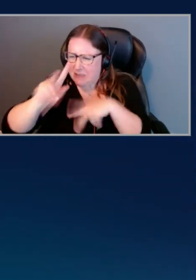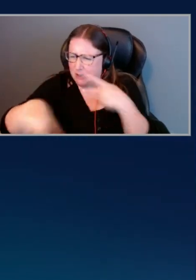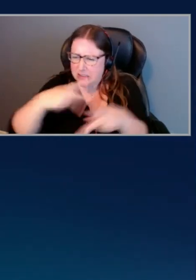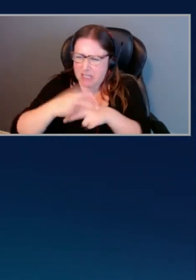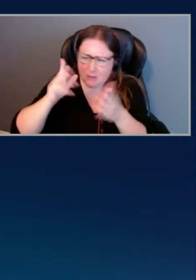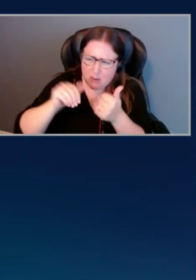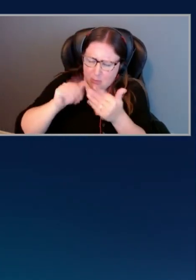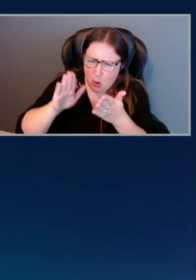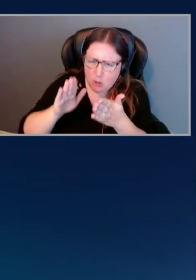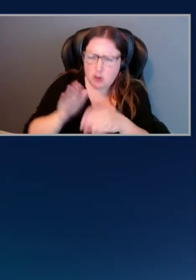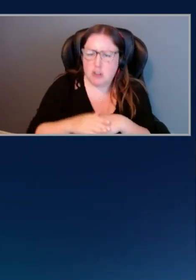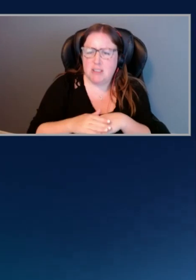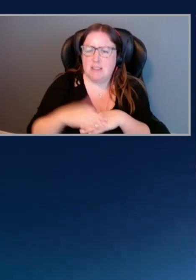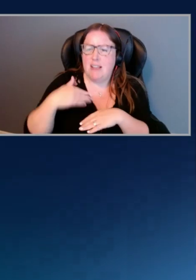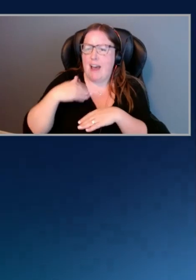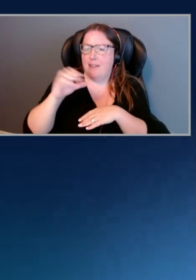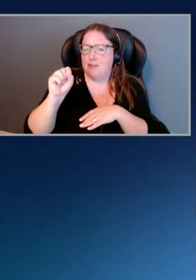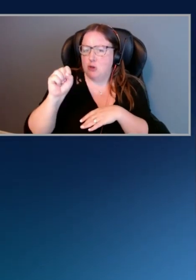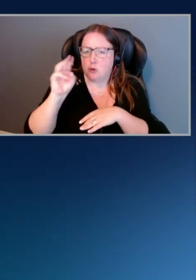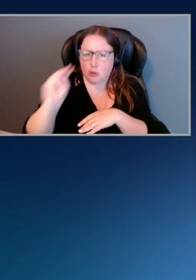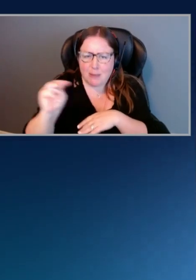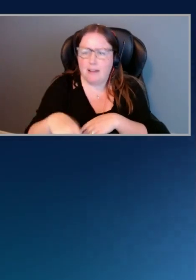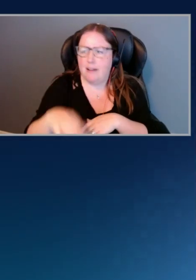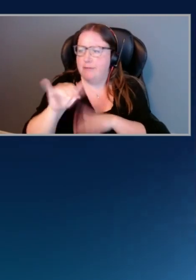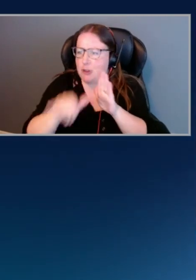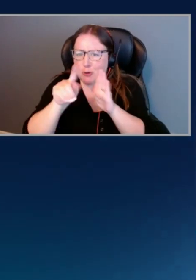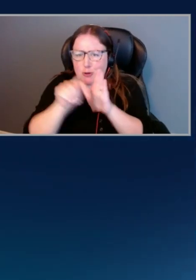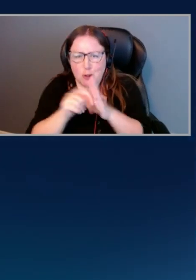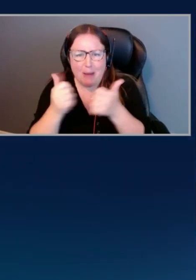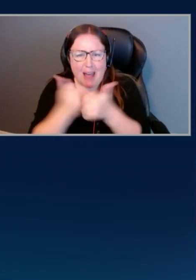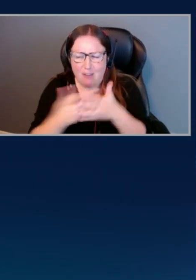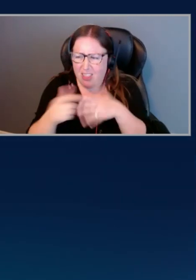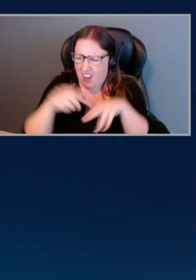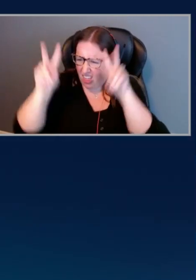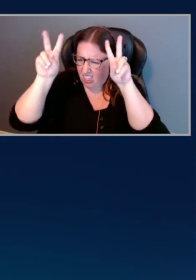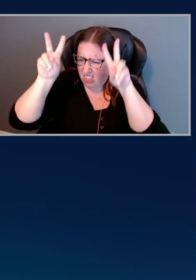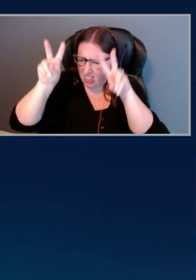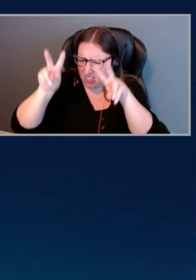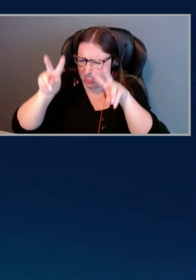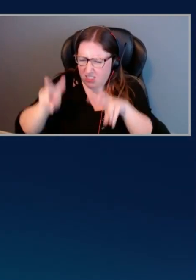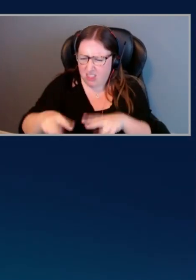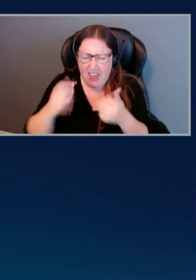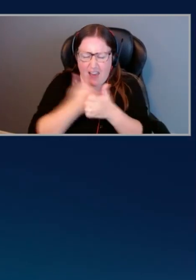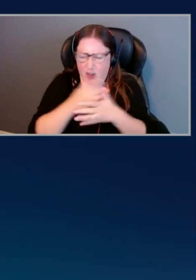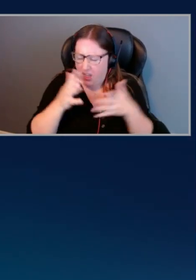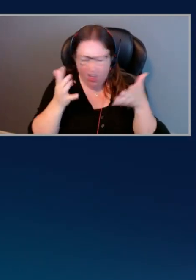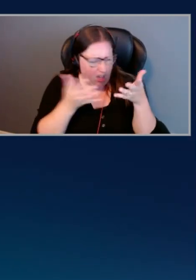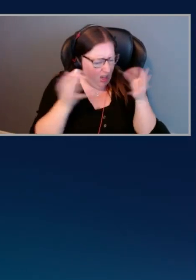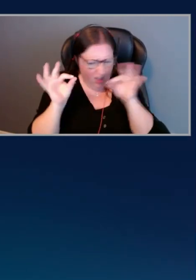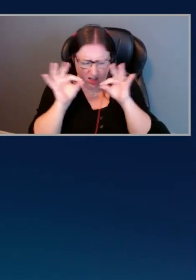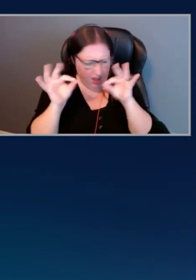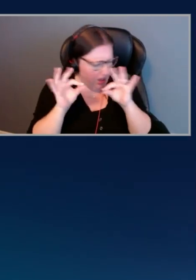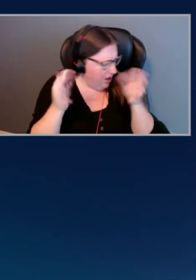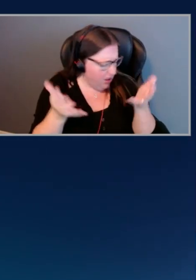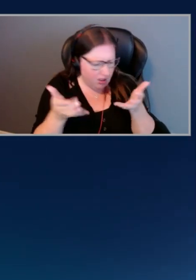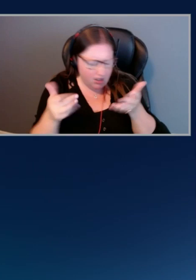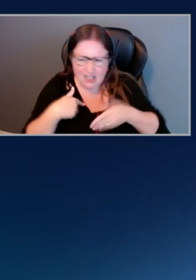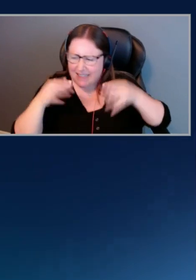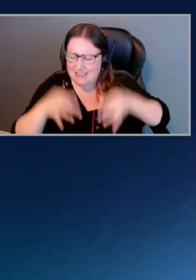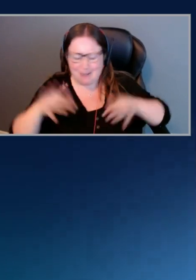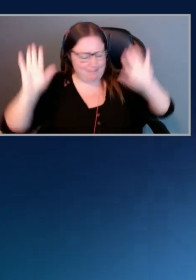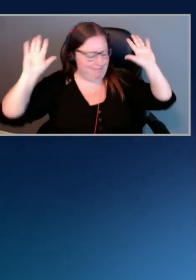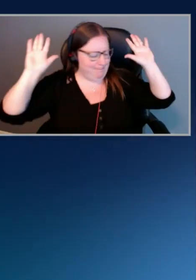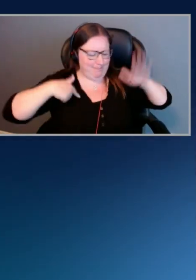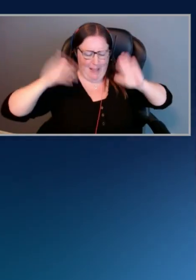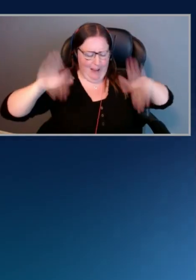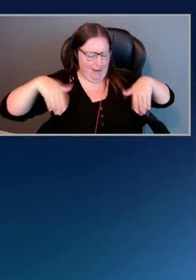to this. There's also social media. There's YouTube. There's everything else. You start looking at things, and you get distracted, and you just decide, you know what? I'm done for today. I'm